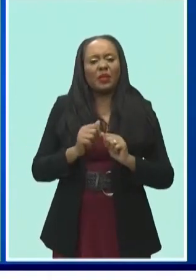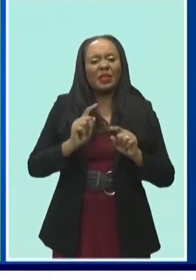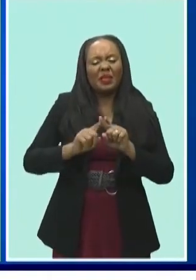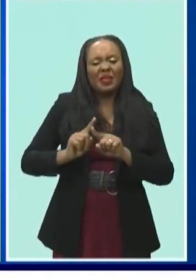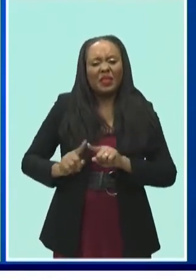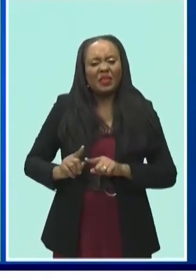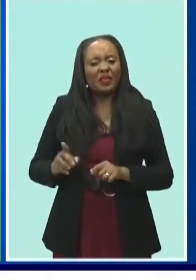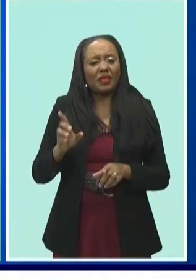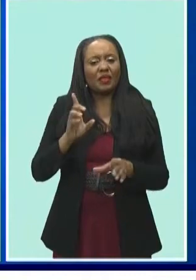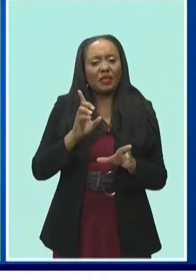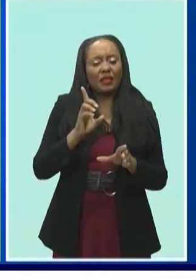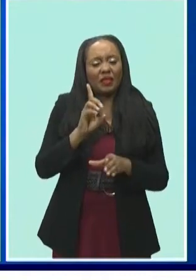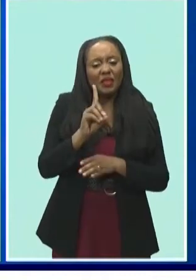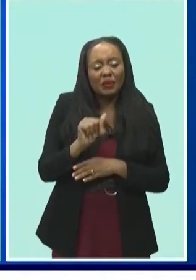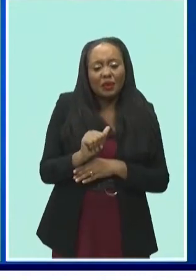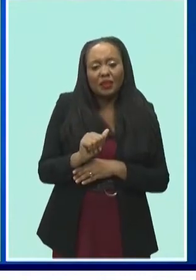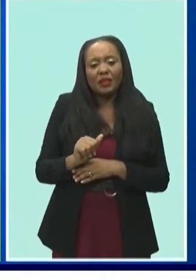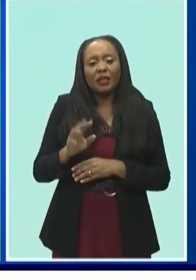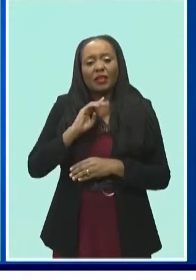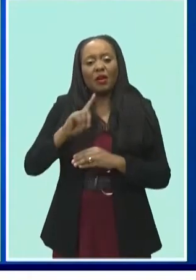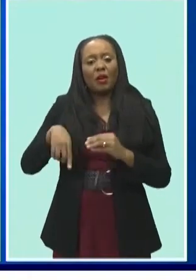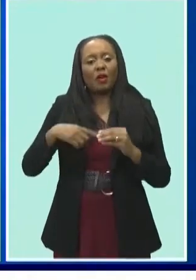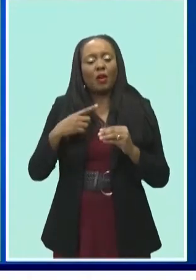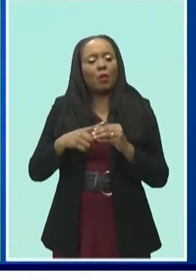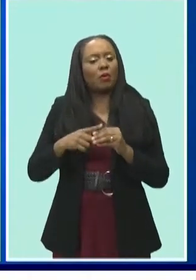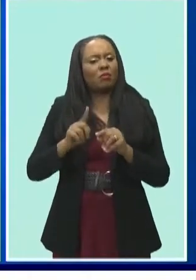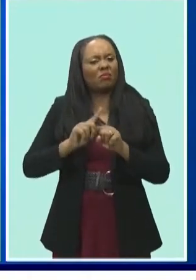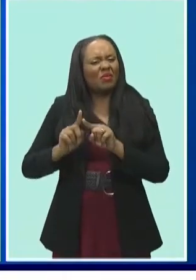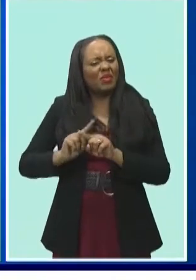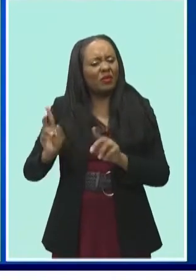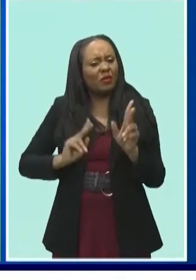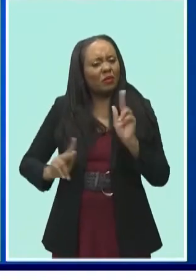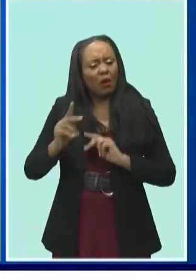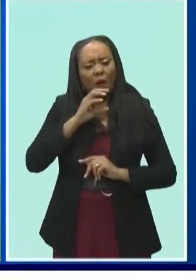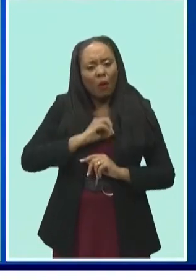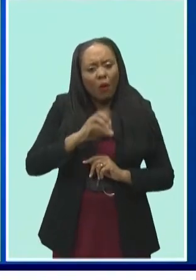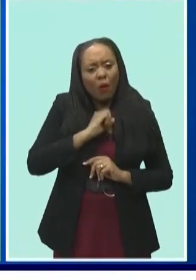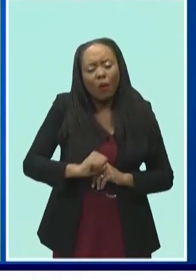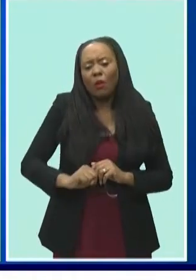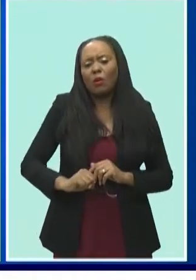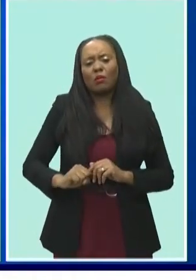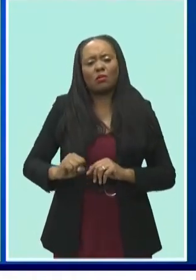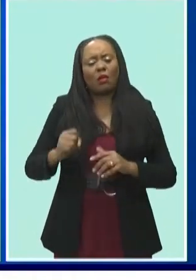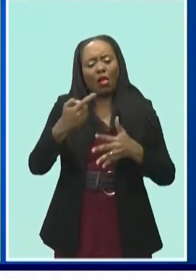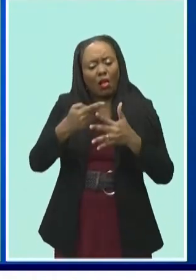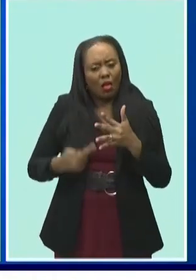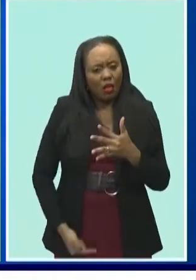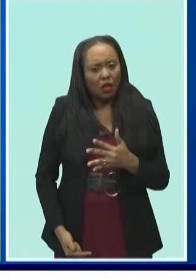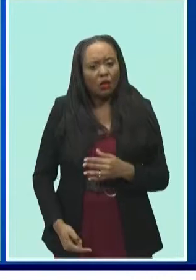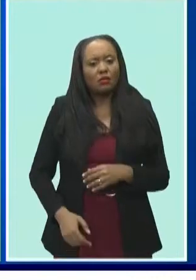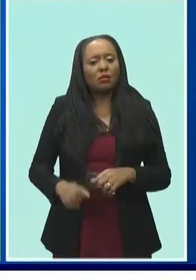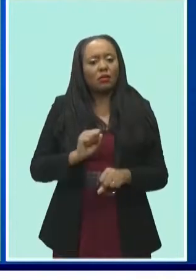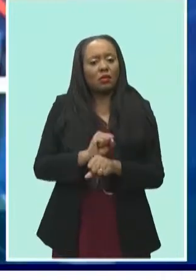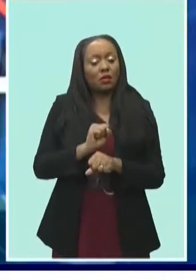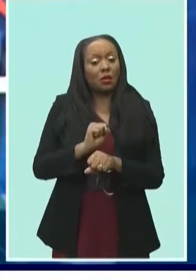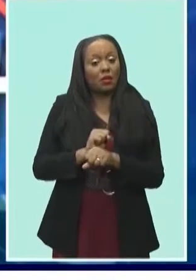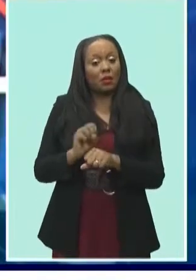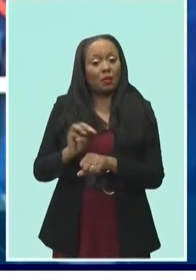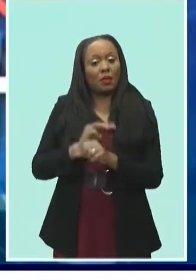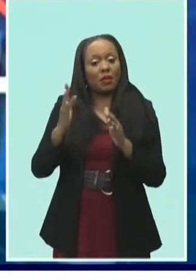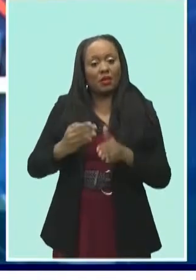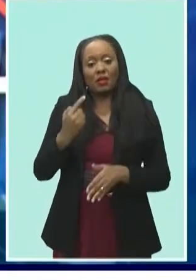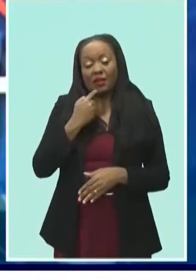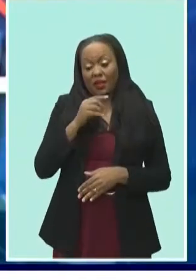Certified Ambassadors. Now, speaking during the certificate ceremony at the Island Inn Hotel, Labour Minister Colin Jordan reminded them that they